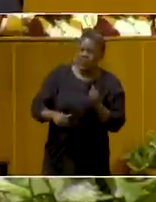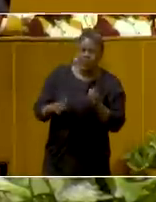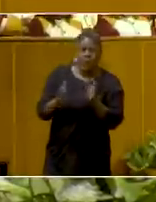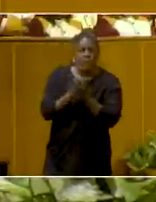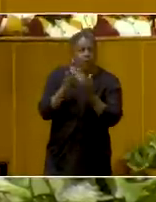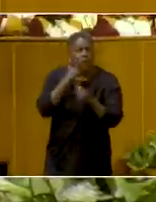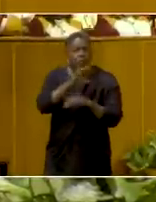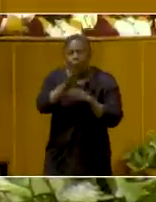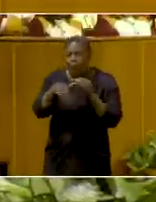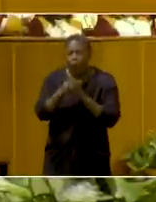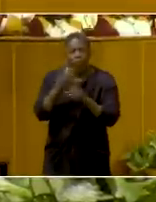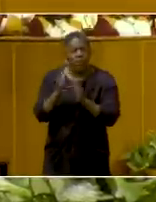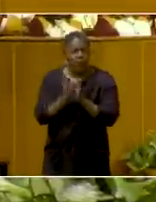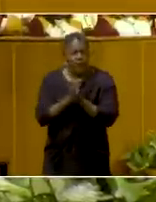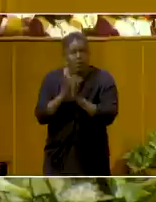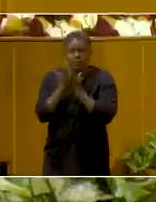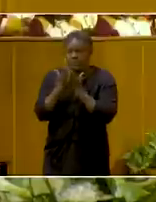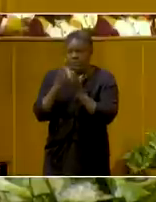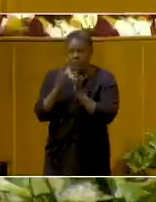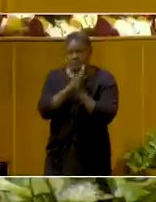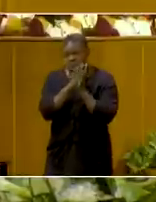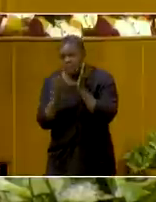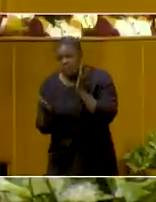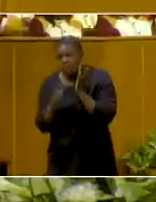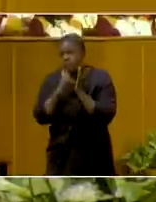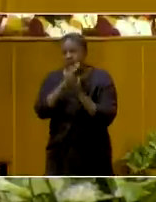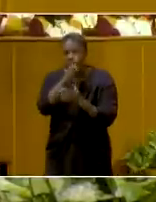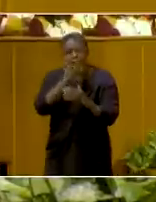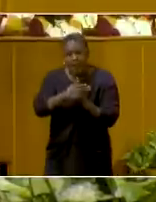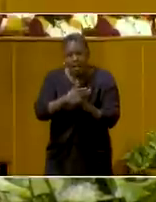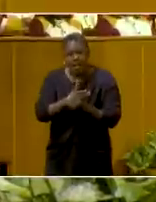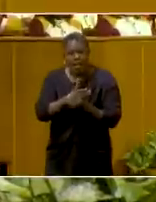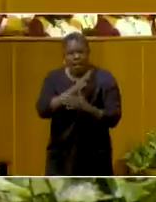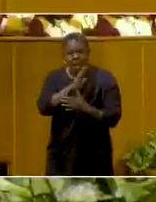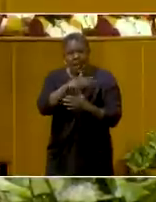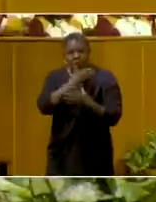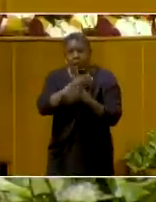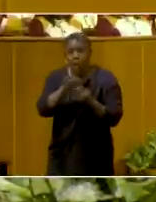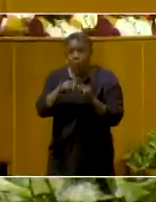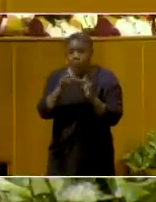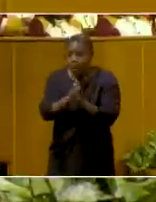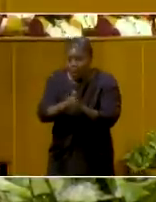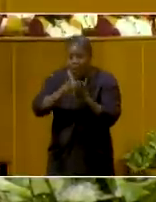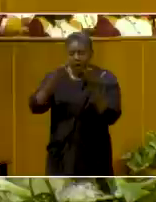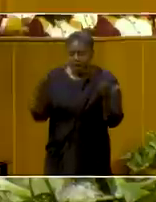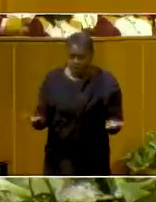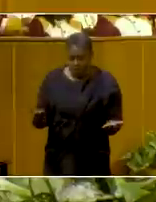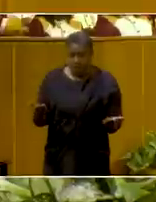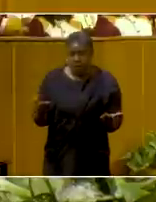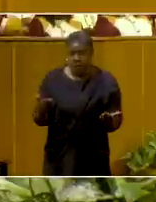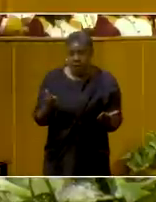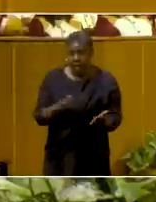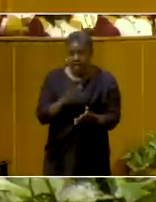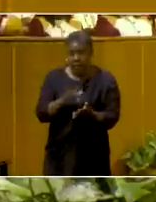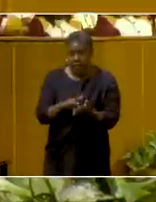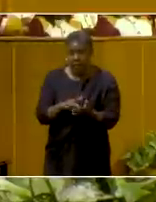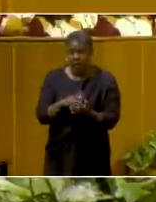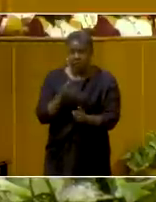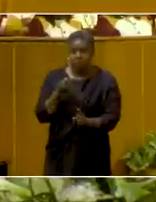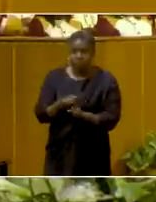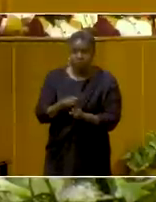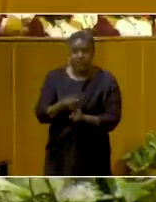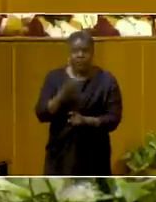in all the Bible. It's right in the middle of your Bible. When you open up to the middle, you're probably going to